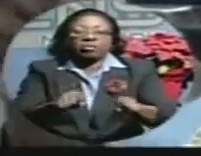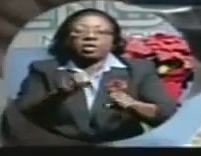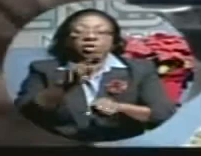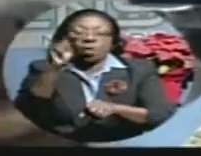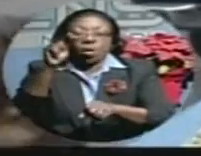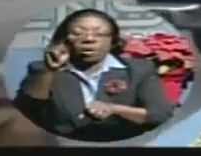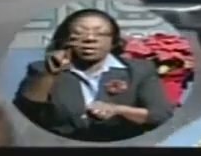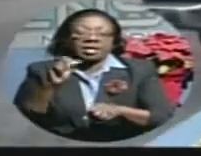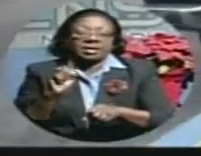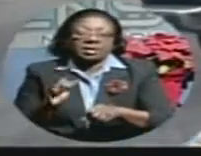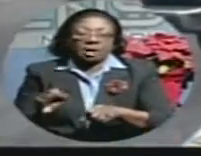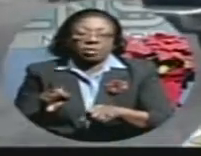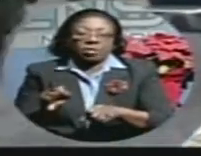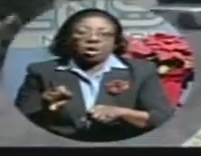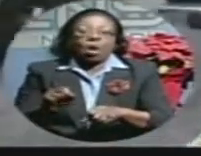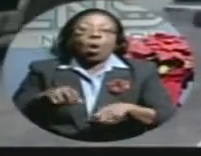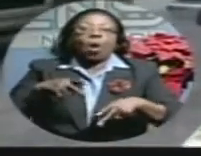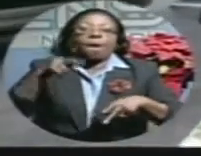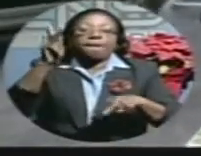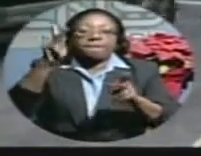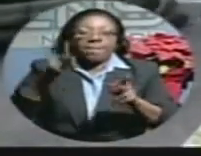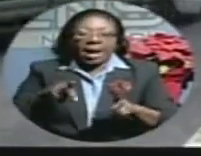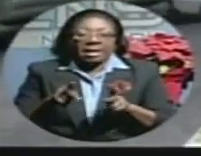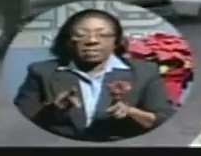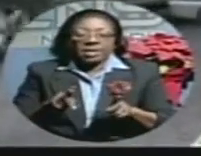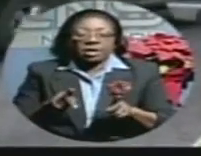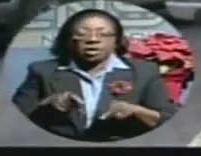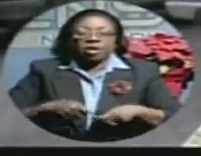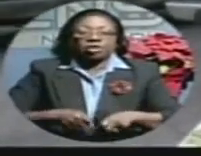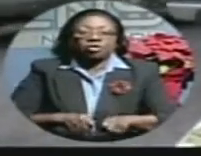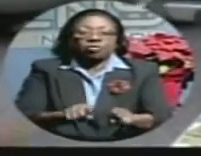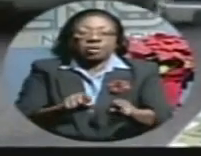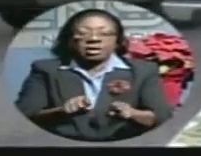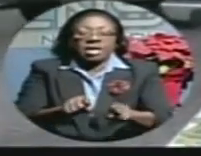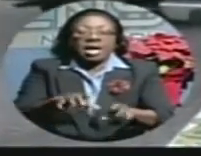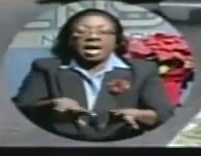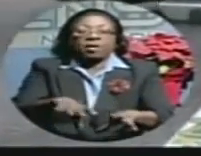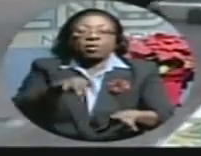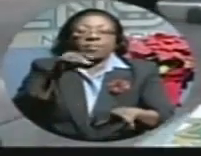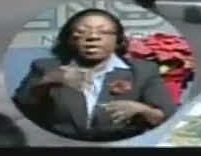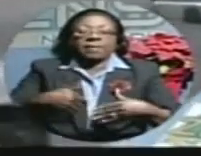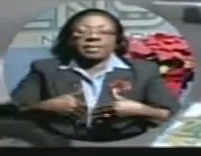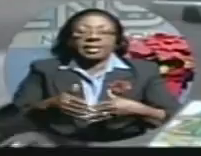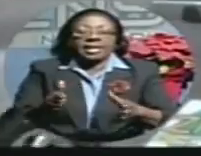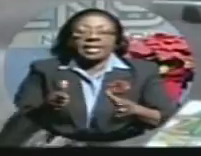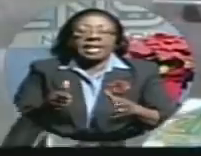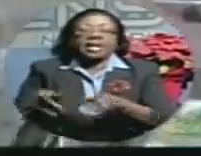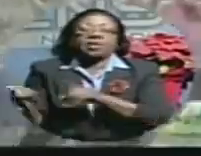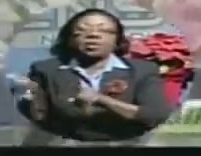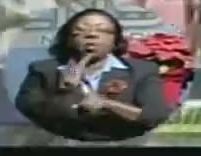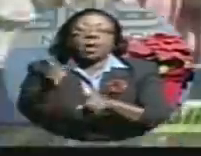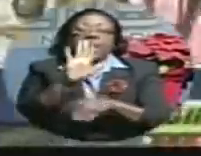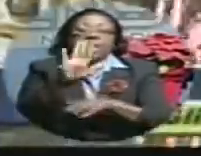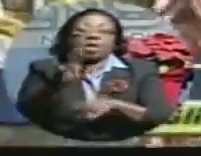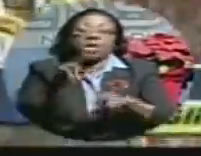South or Parliament Street North and South, and you will pick up the gate as to where your seats